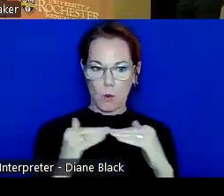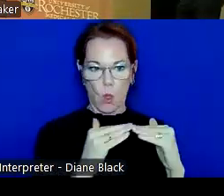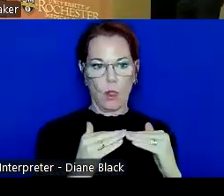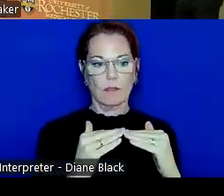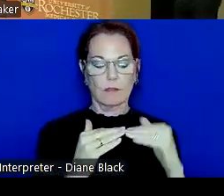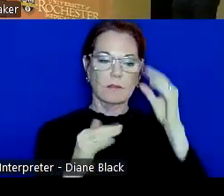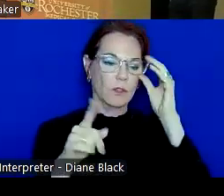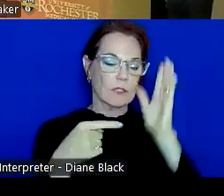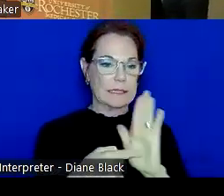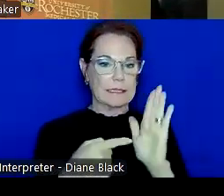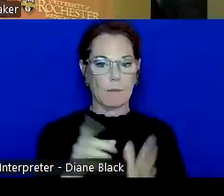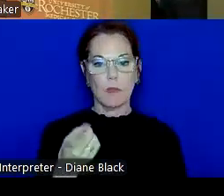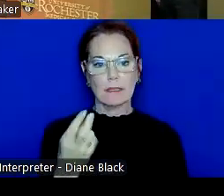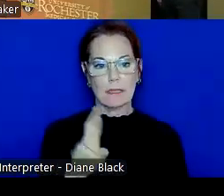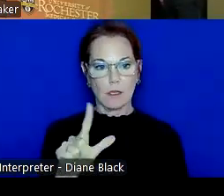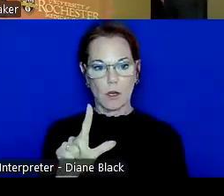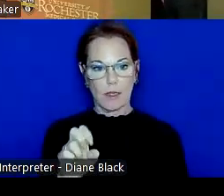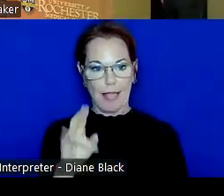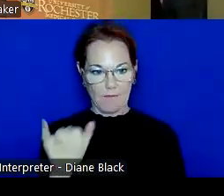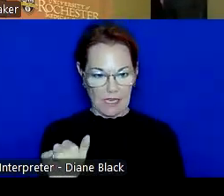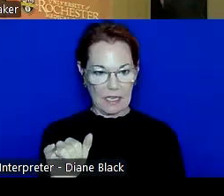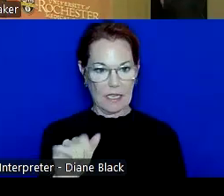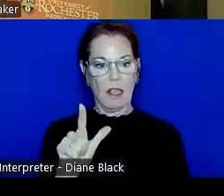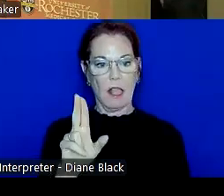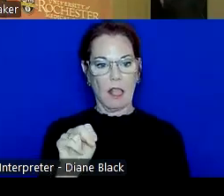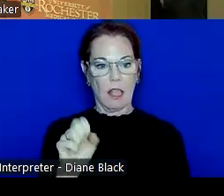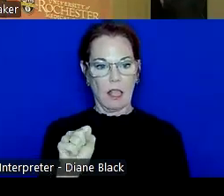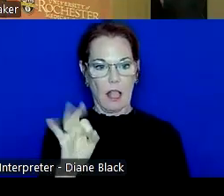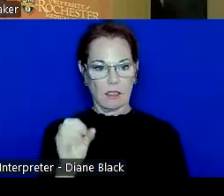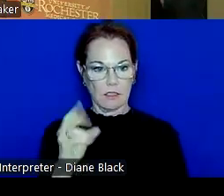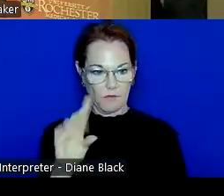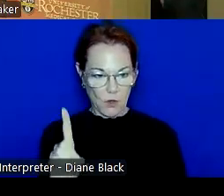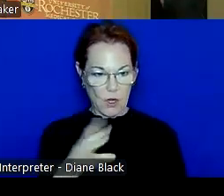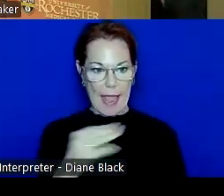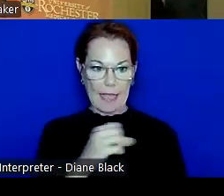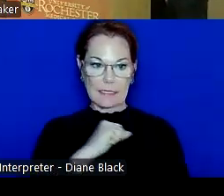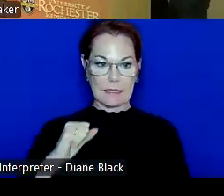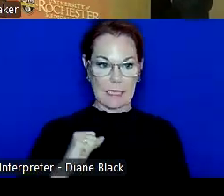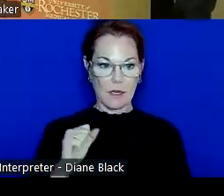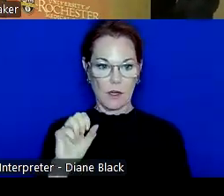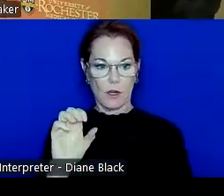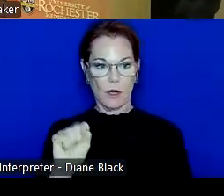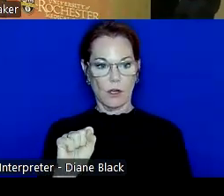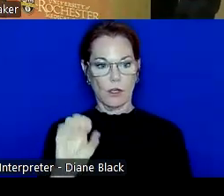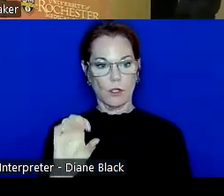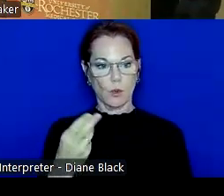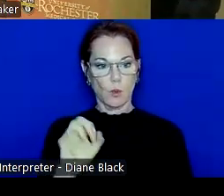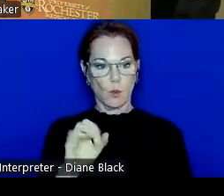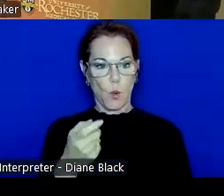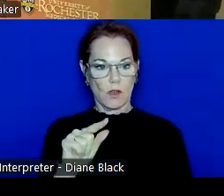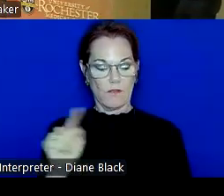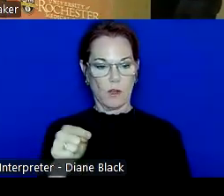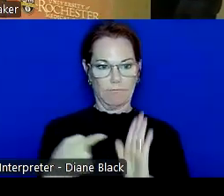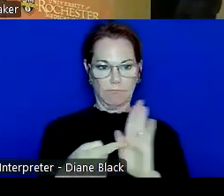For example, Dr. Levy, Dr. Lunsford, and Senator Schwartzwald, they demonstrated anti-racist actions when they called